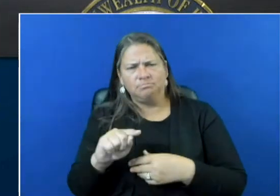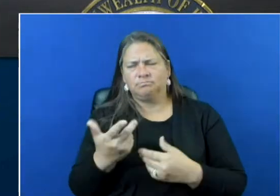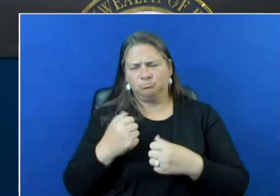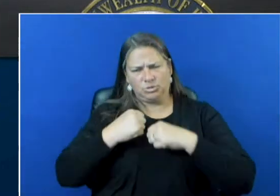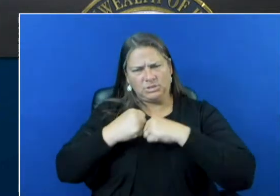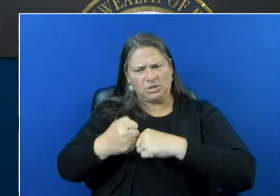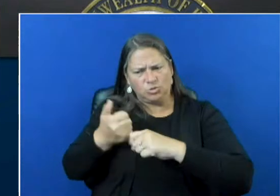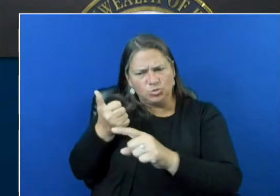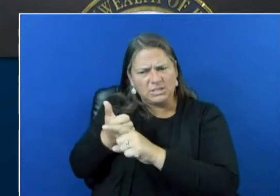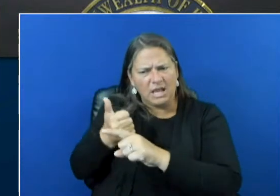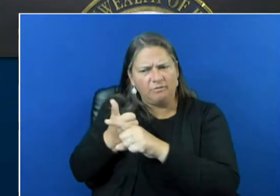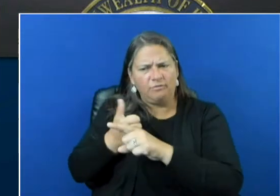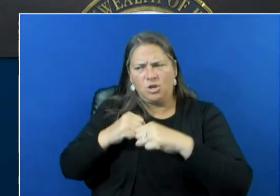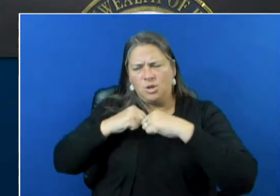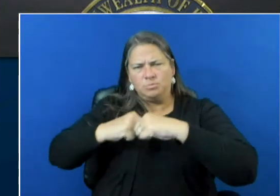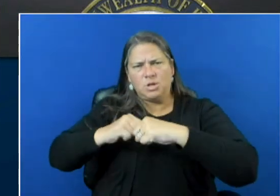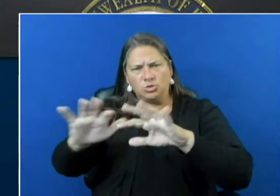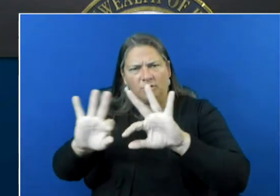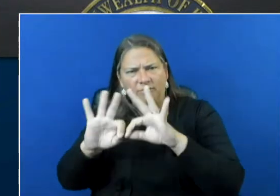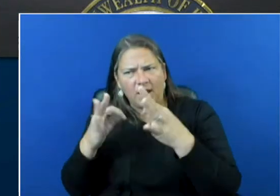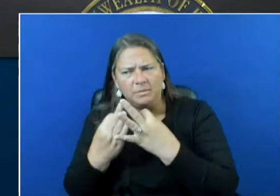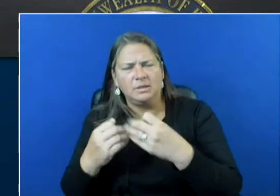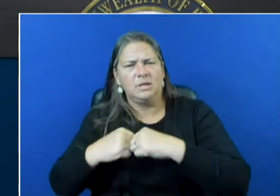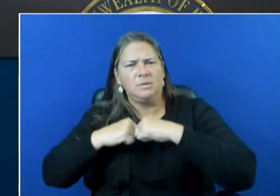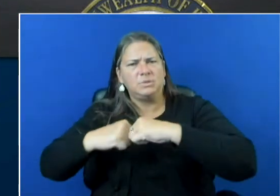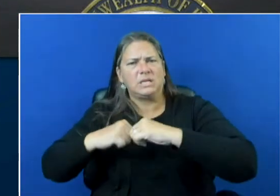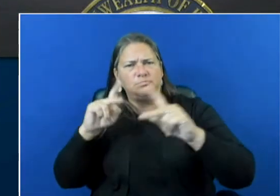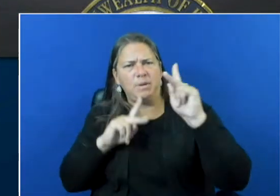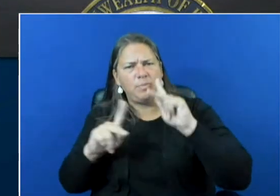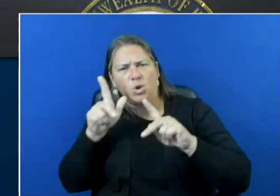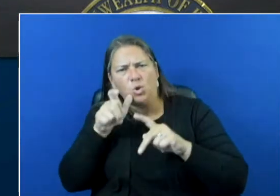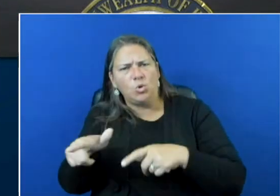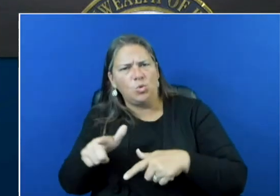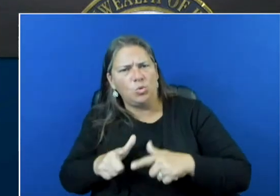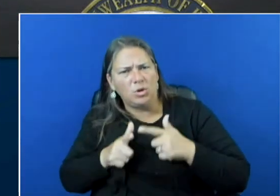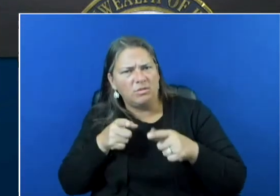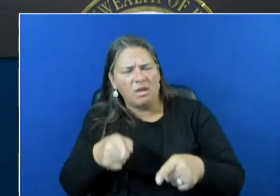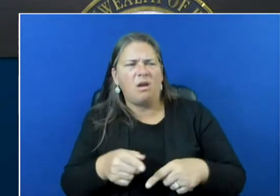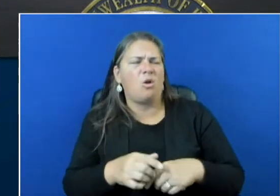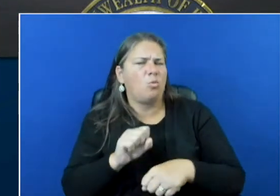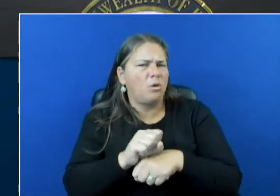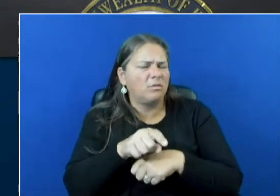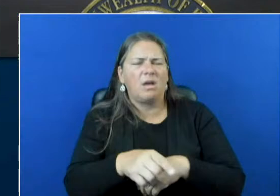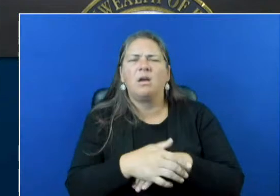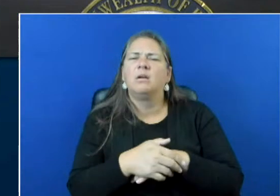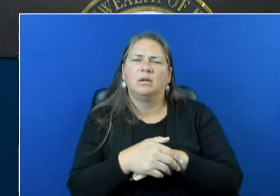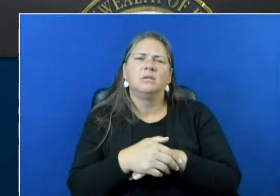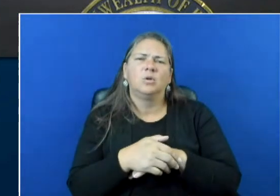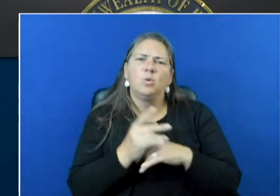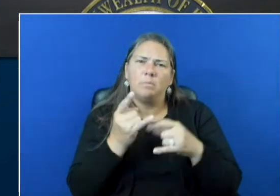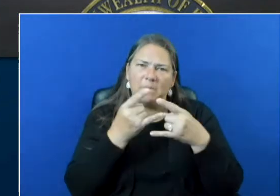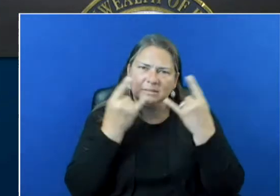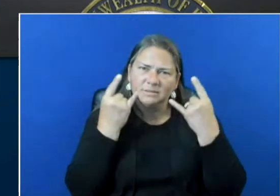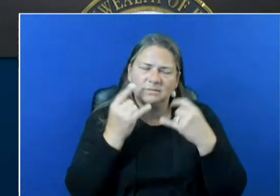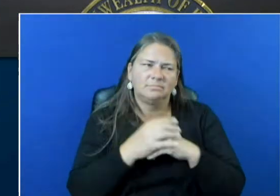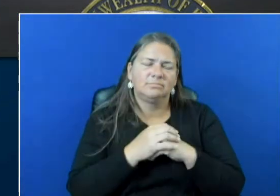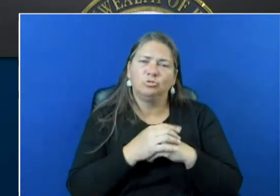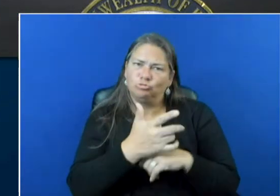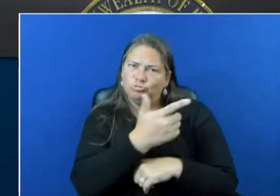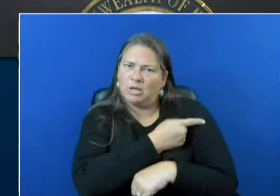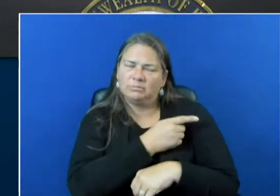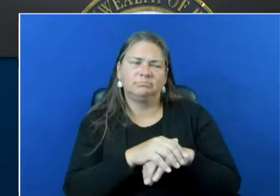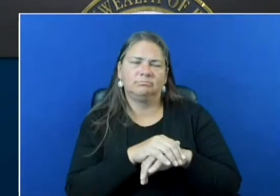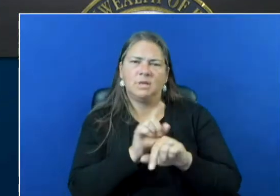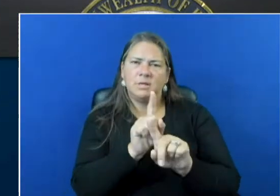serving, and get vaccinated. Wear a mask, be socially distanced, wash your